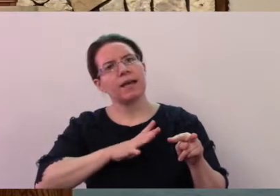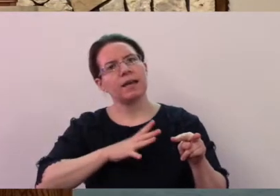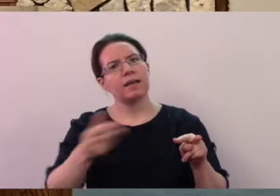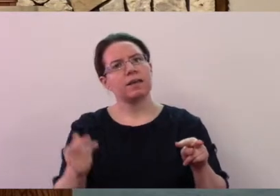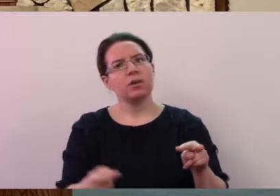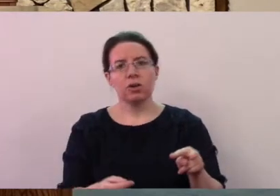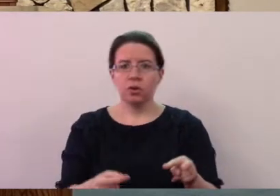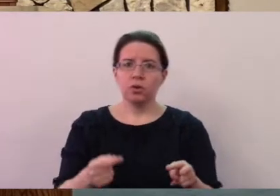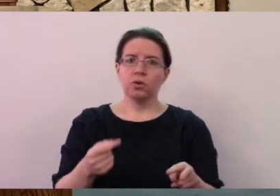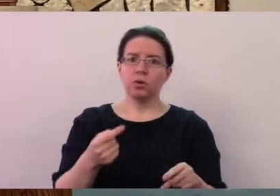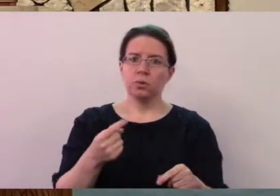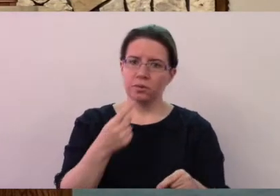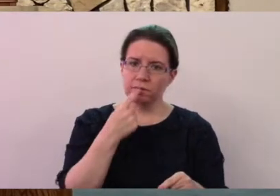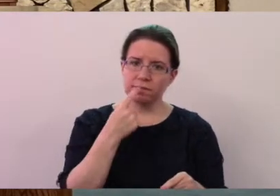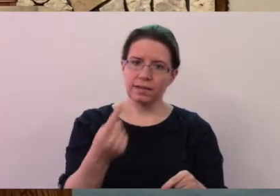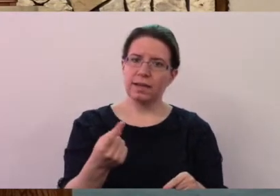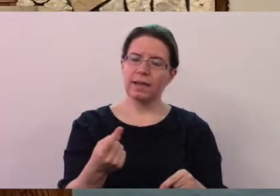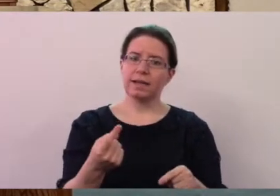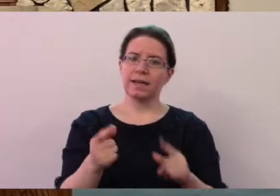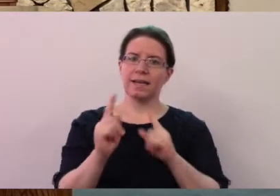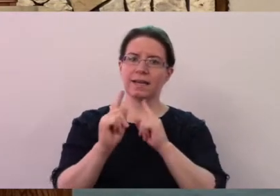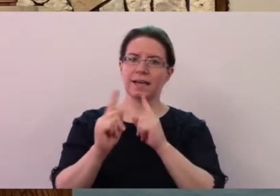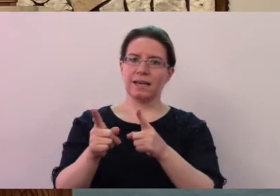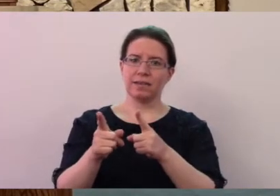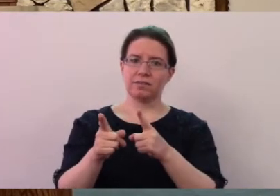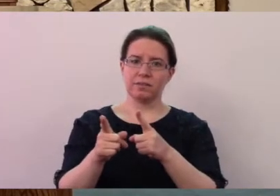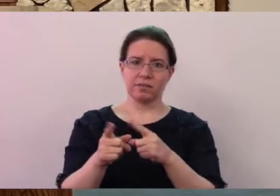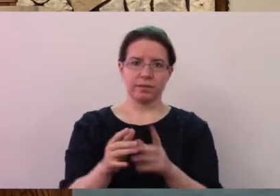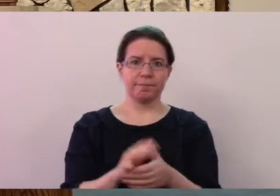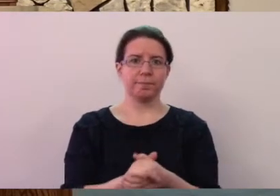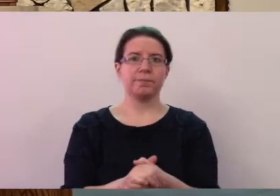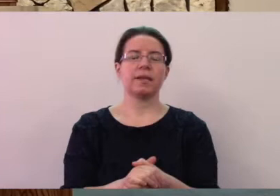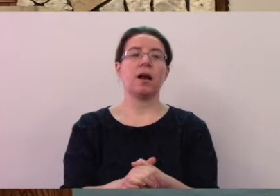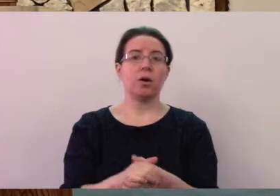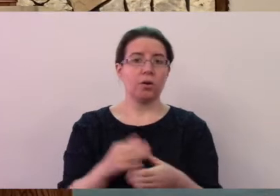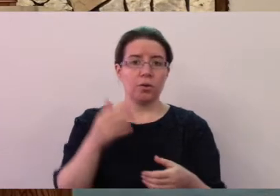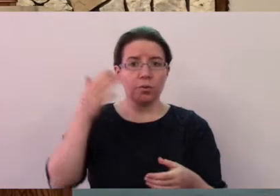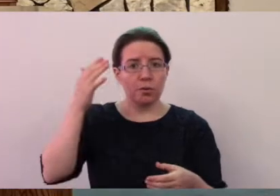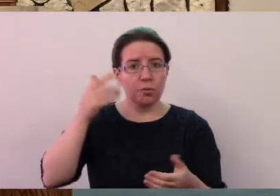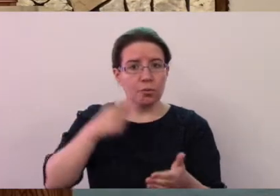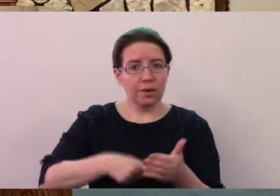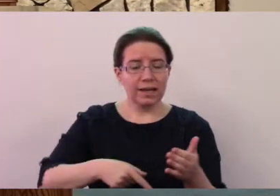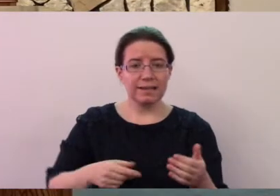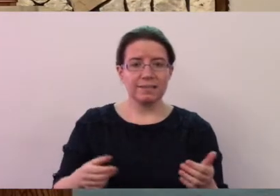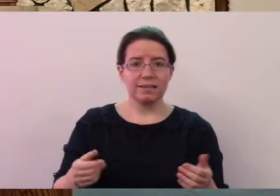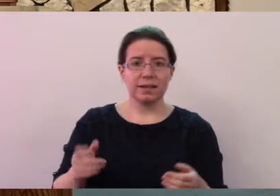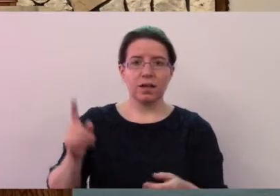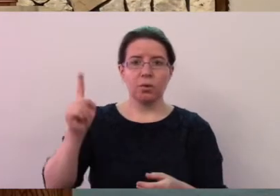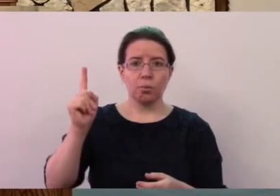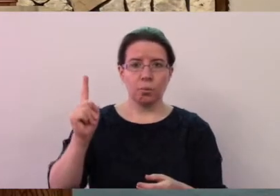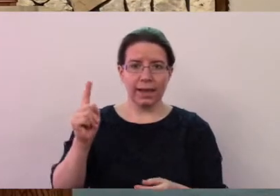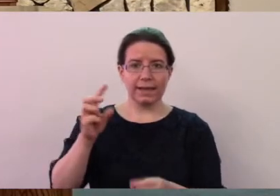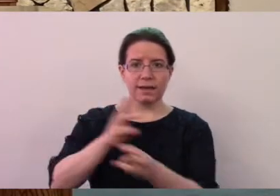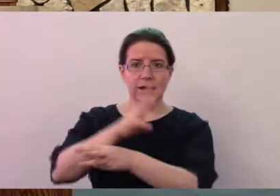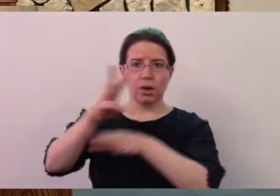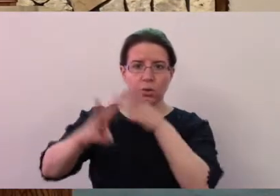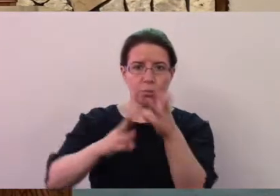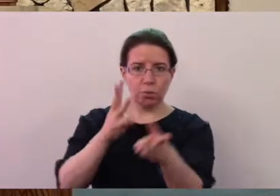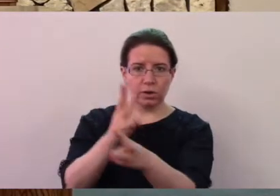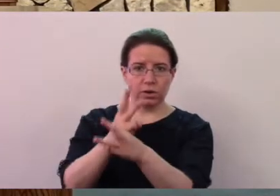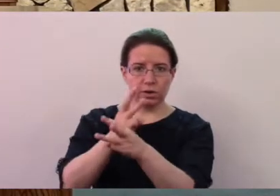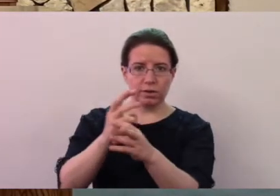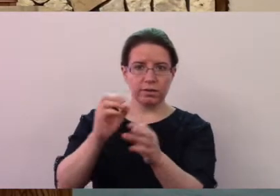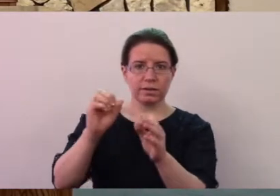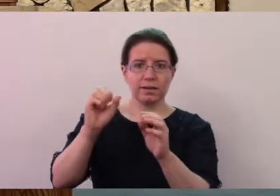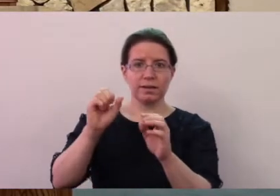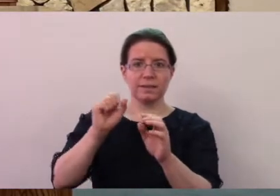their allegiance to a one world system to stem the spread of this deadly virus.